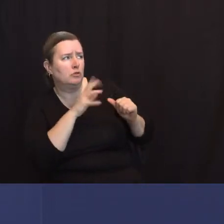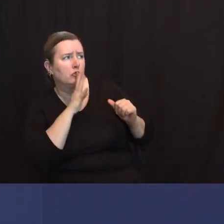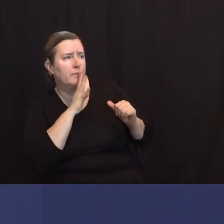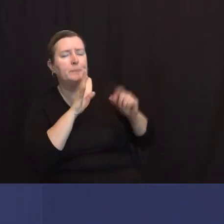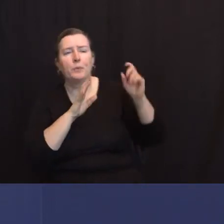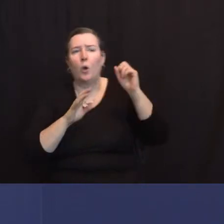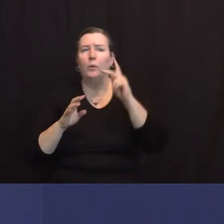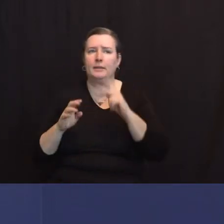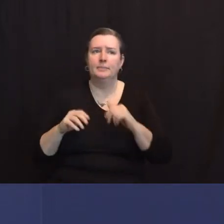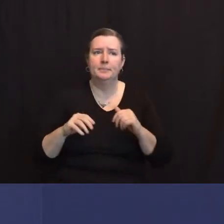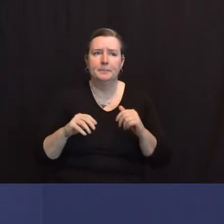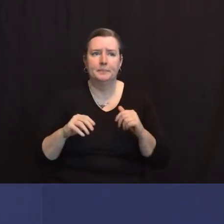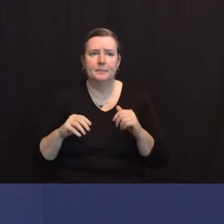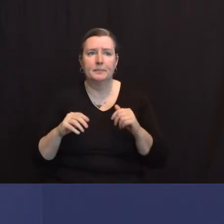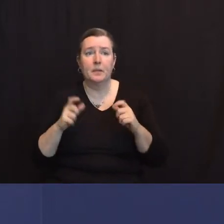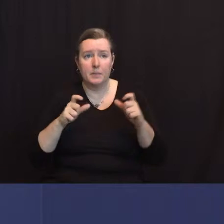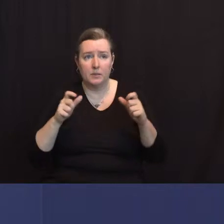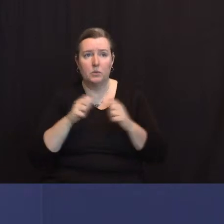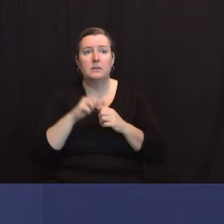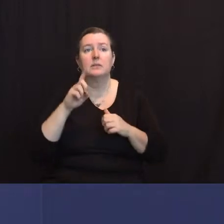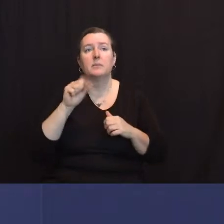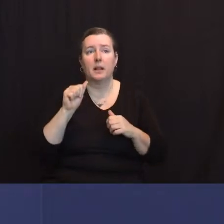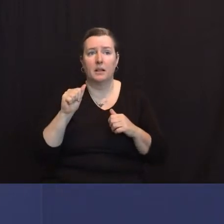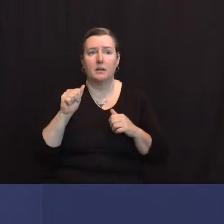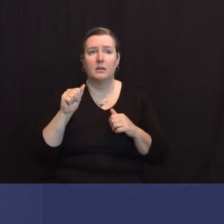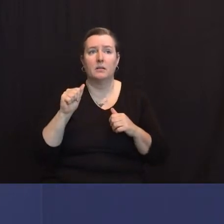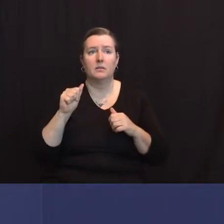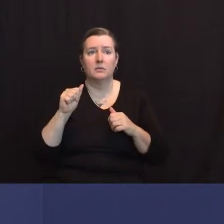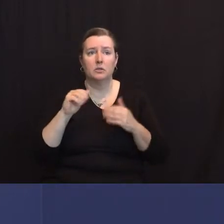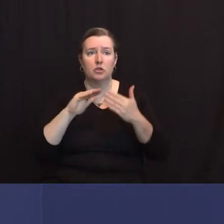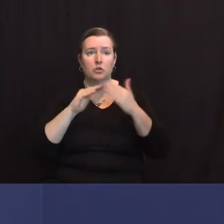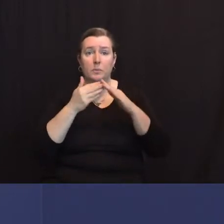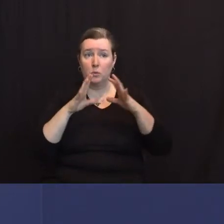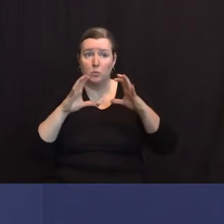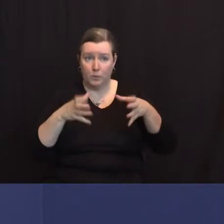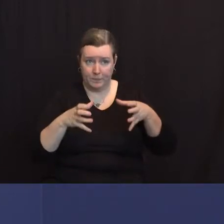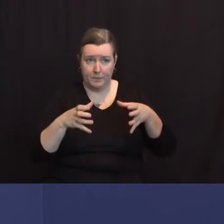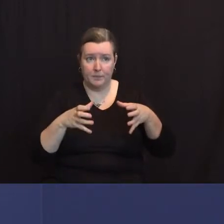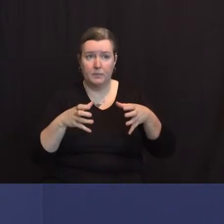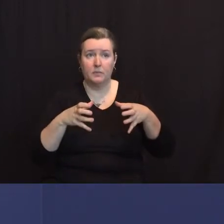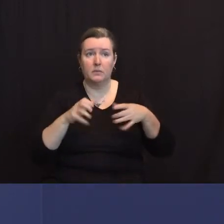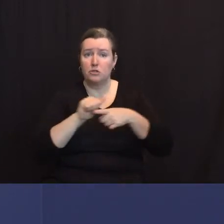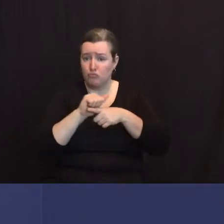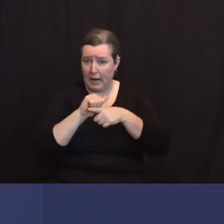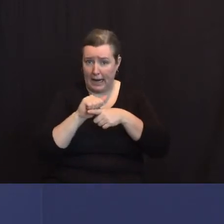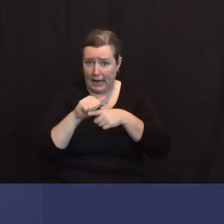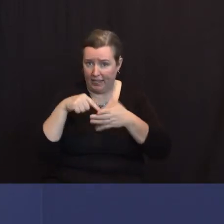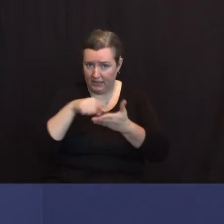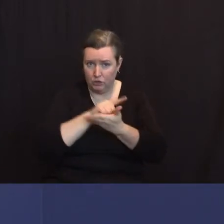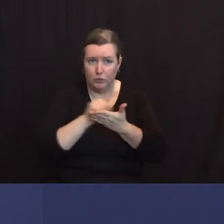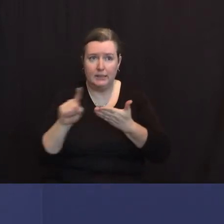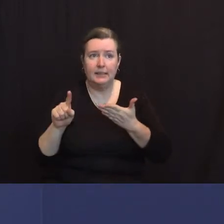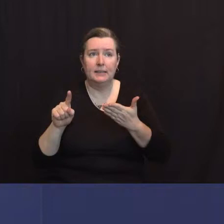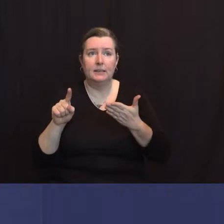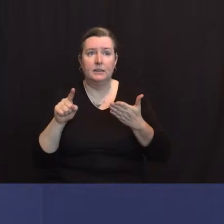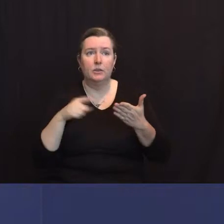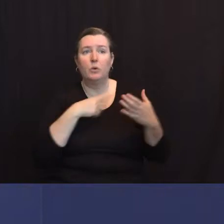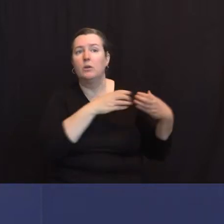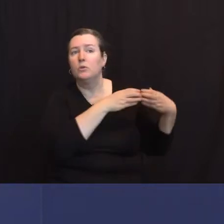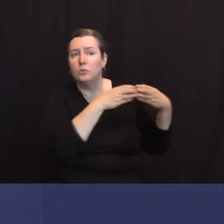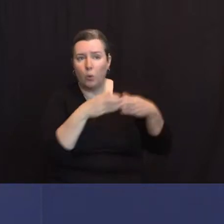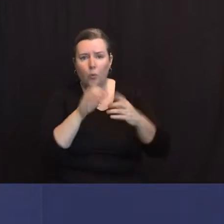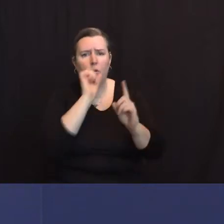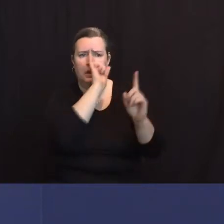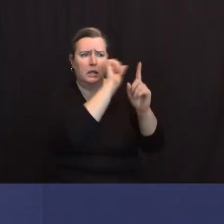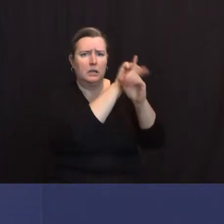fact, the first group are in training this week. We will be available to go door to door to help people get